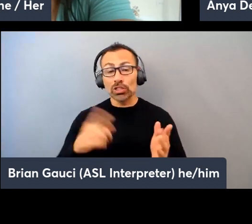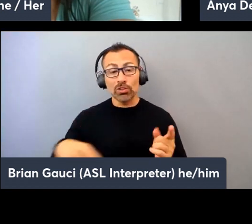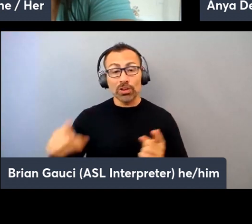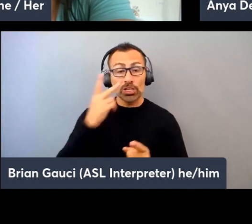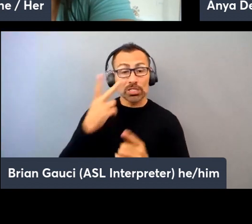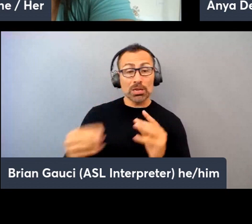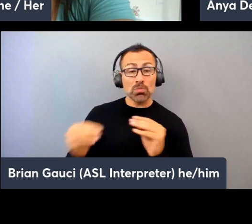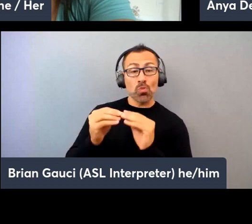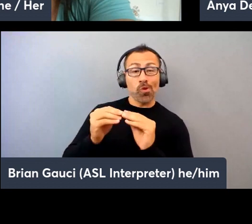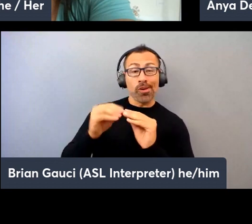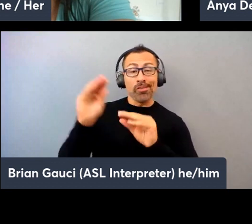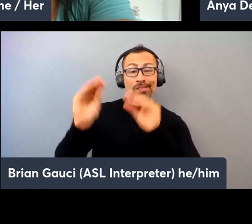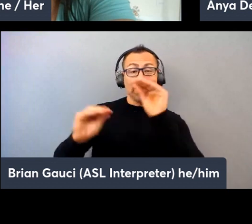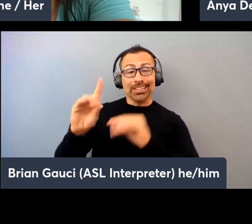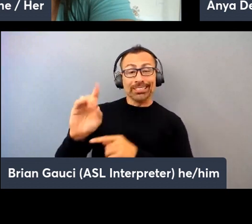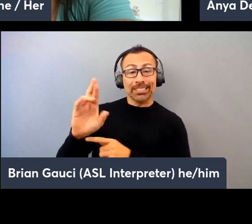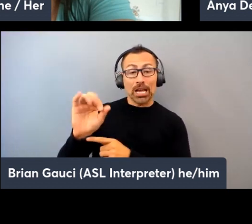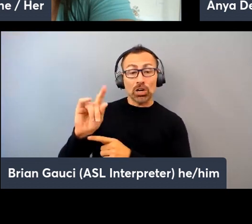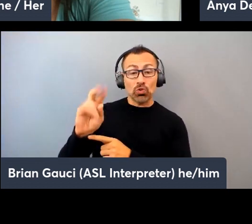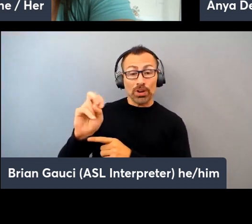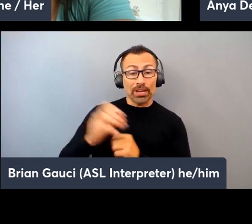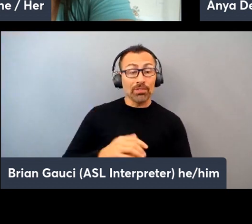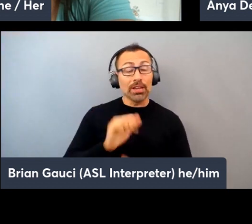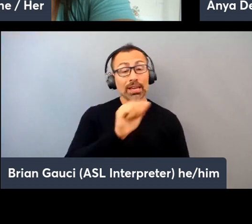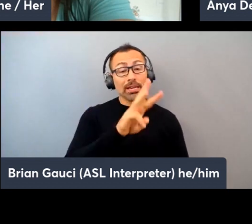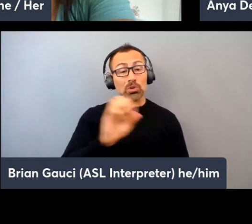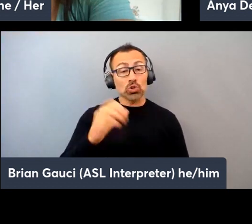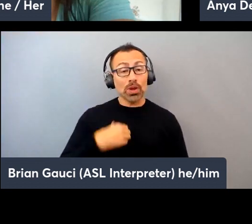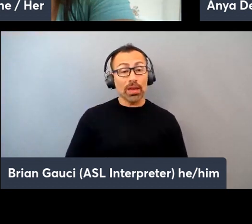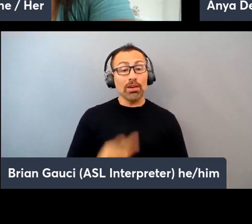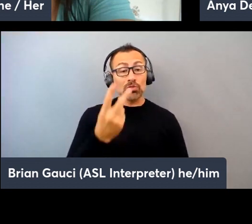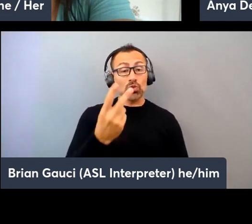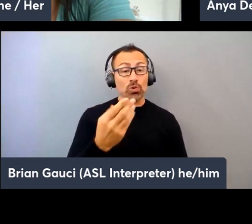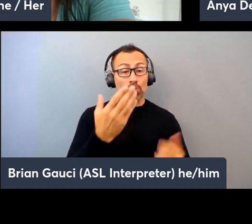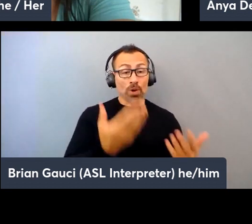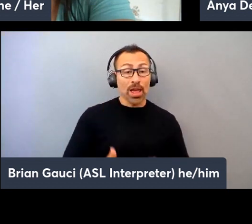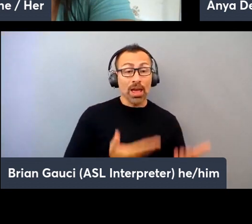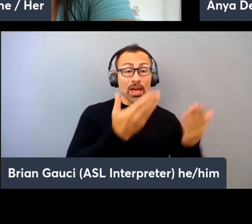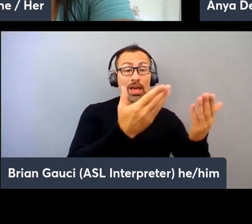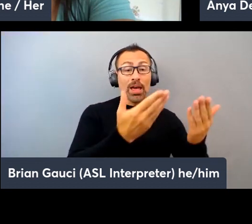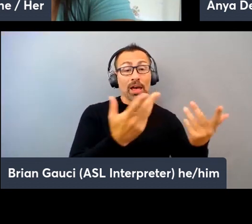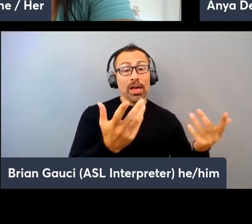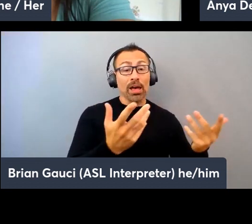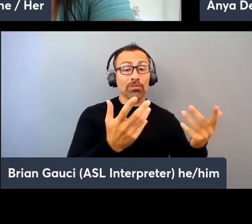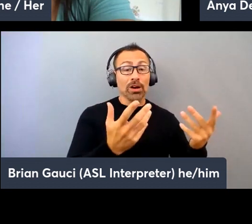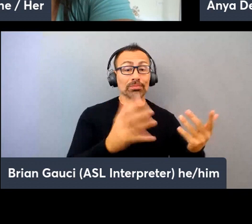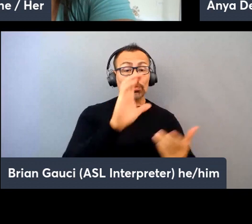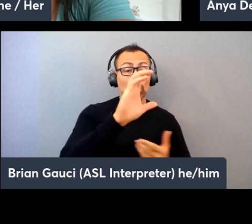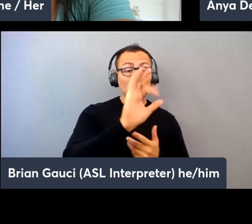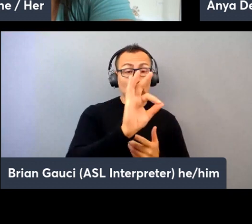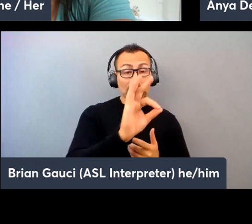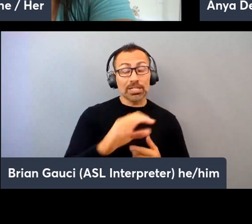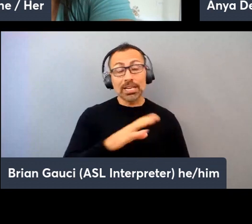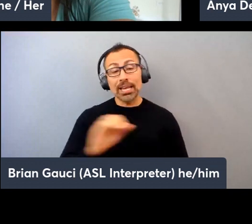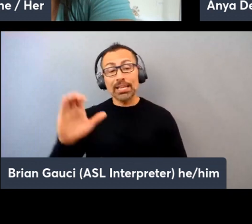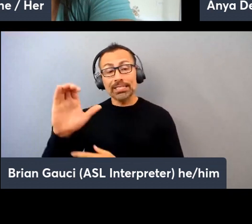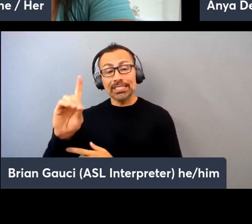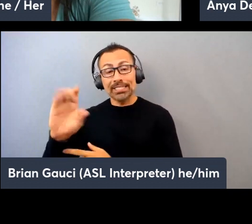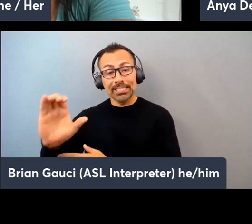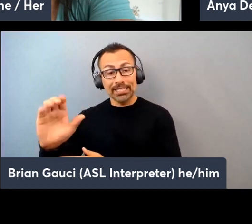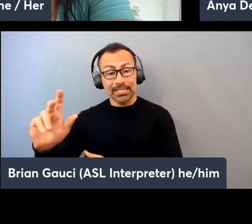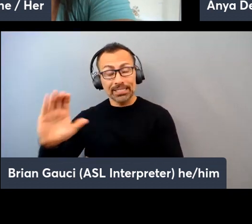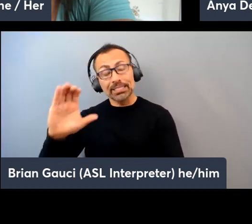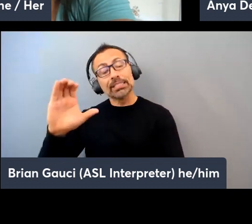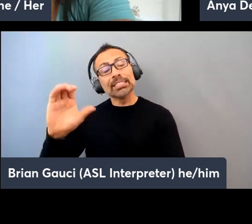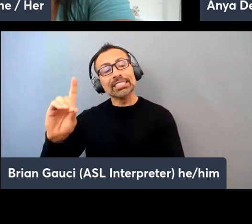And AWS, we have two key offerings for IAC. One is AWS CloudFormation and CDK. CloudFormation is a declarative style of